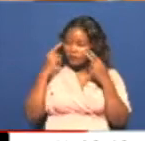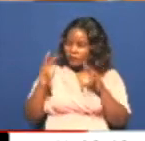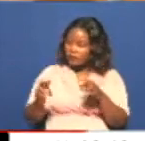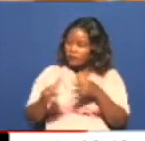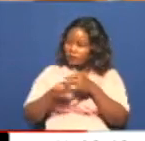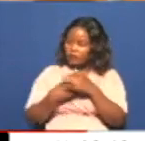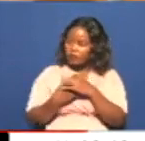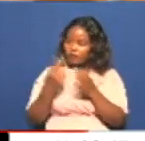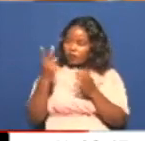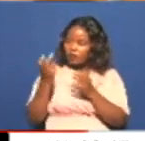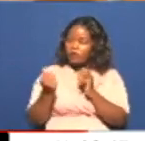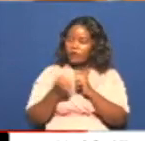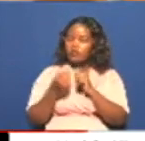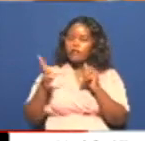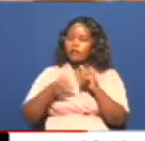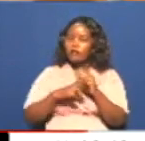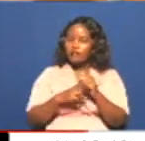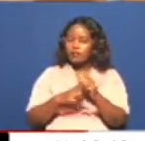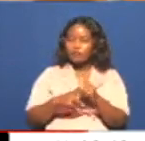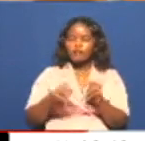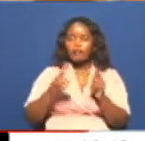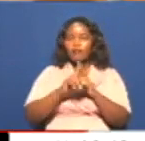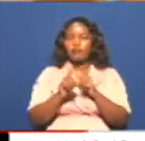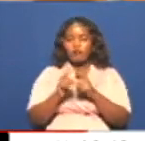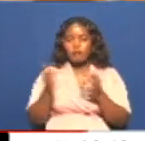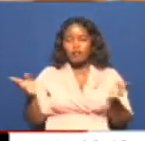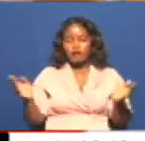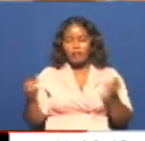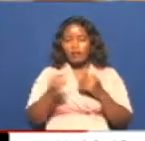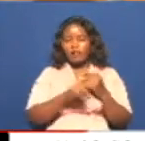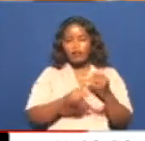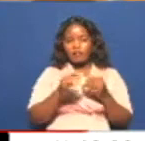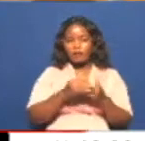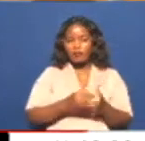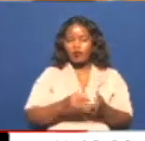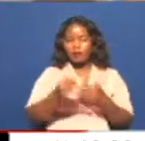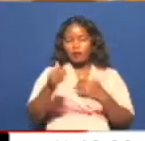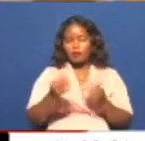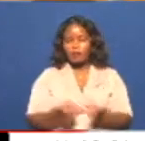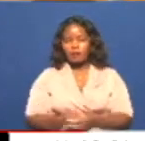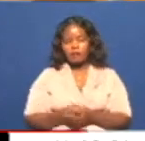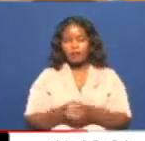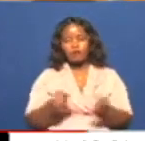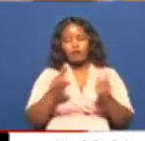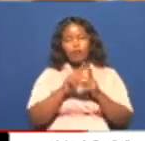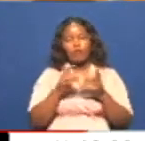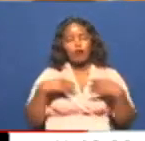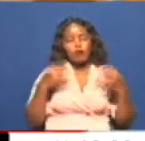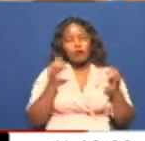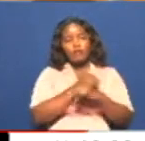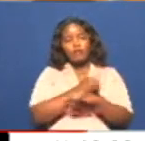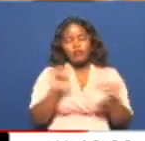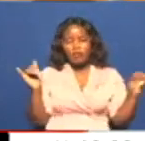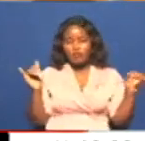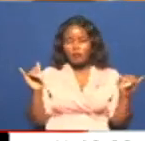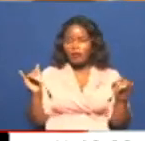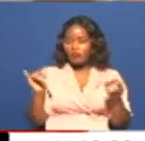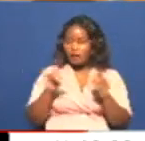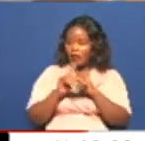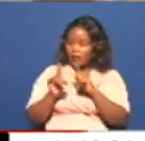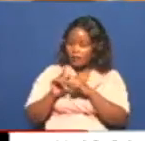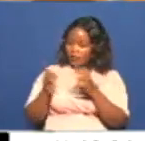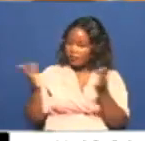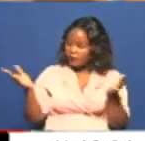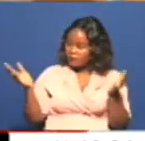out, I was told I was going to be given the ticket, now I'm going independent, or I'm going to another political formation. Are we likely to see the